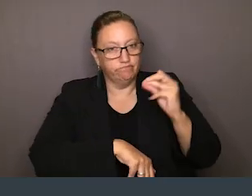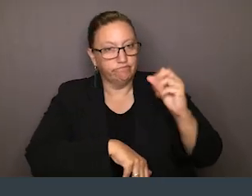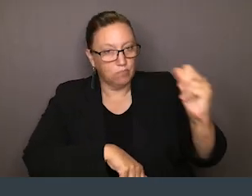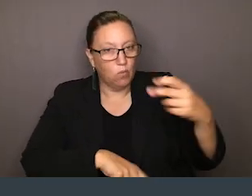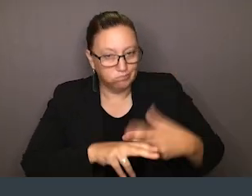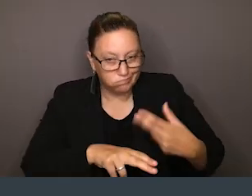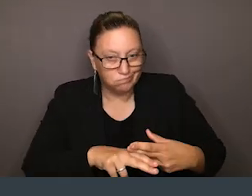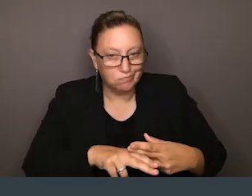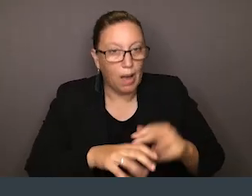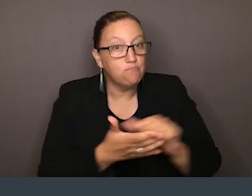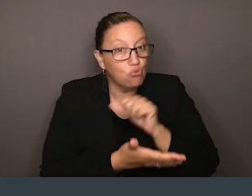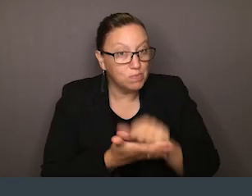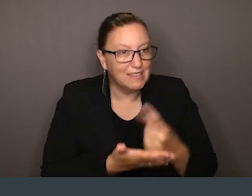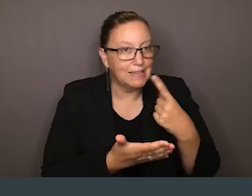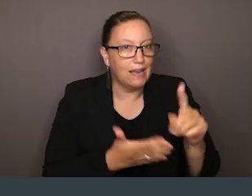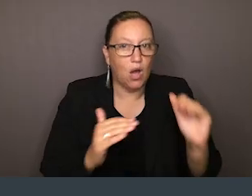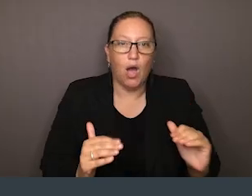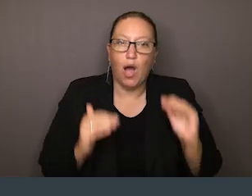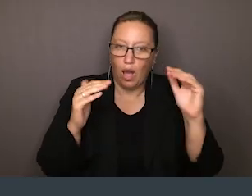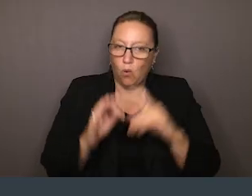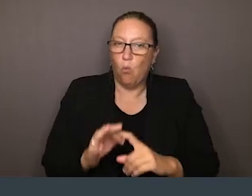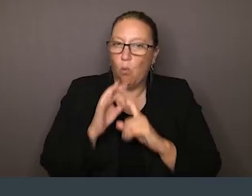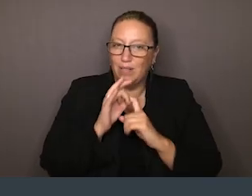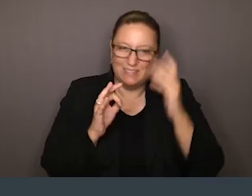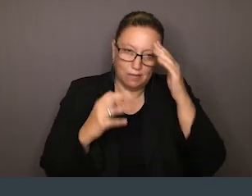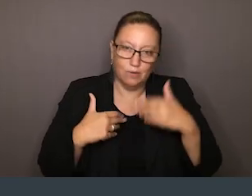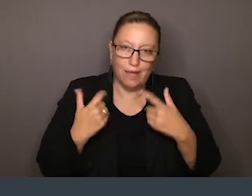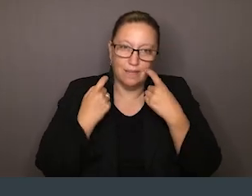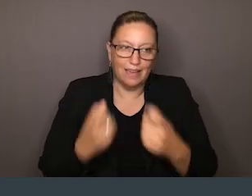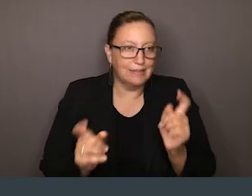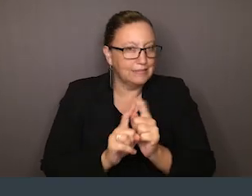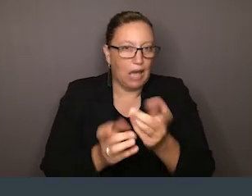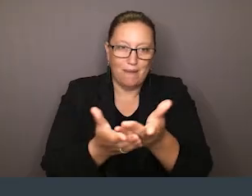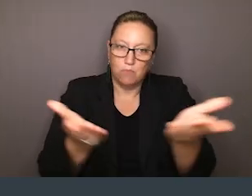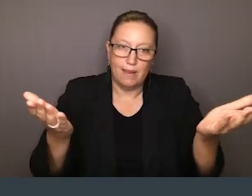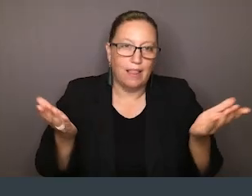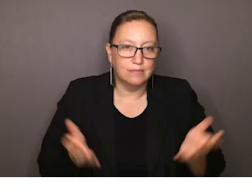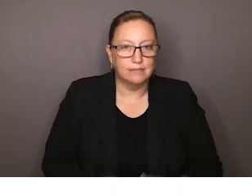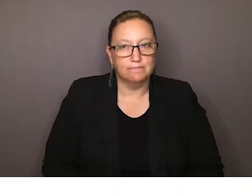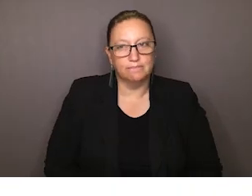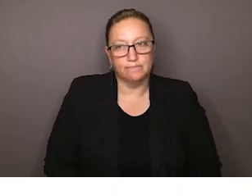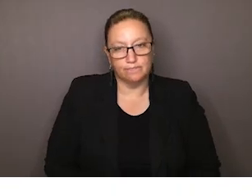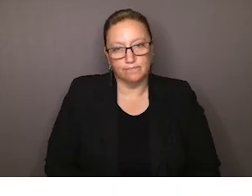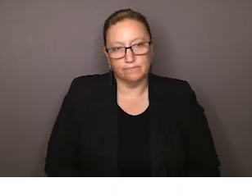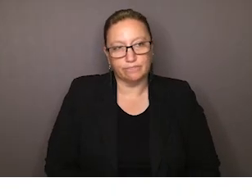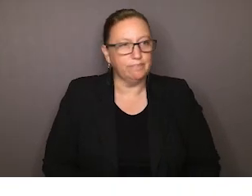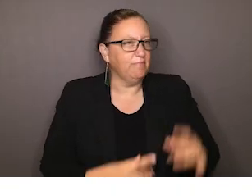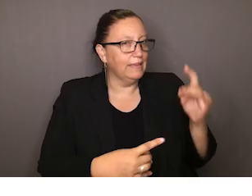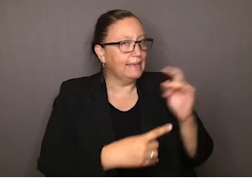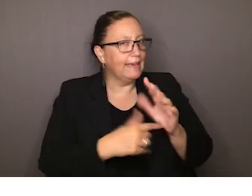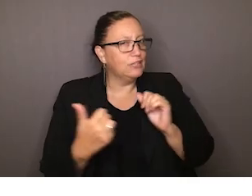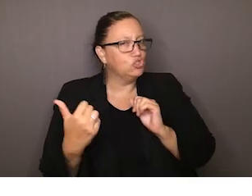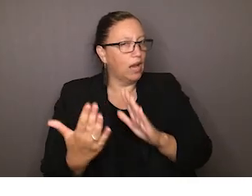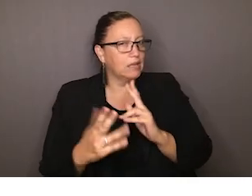high quality mental health care on the same basis as everybody else. What do you see